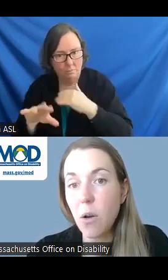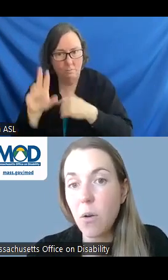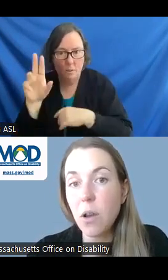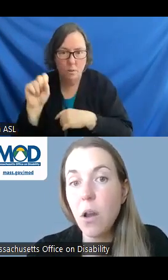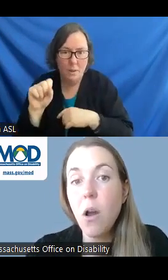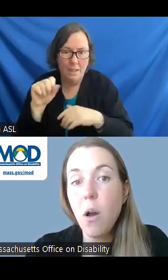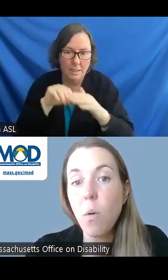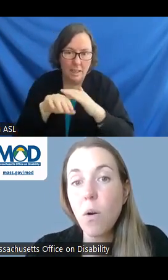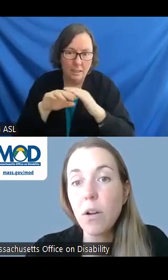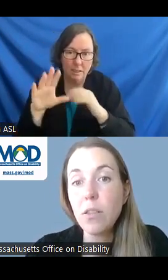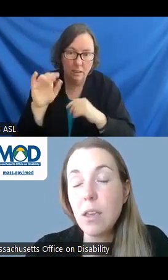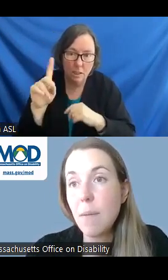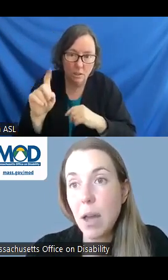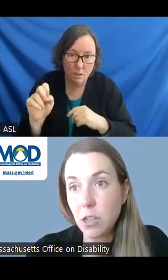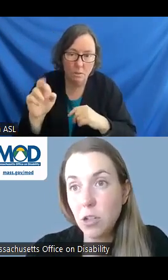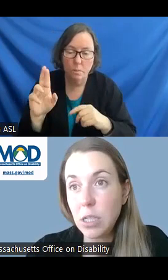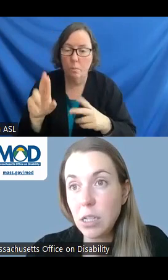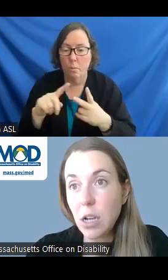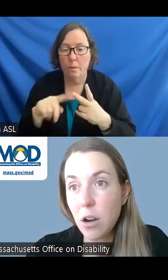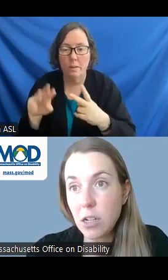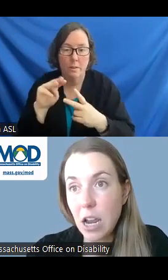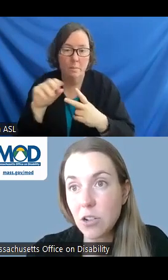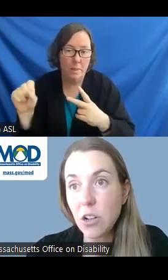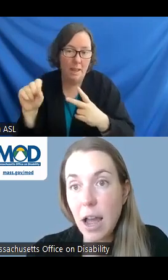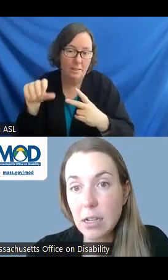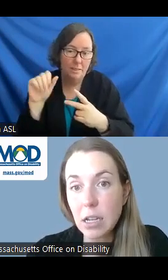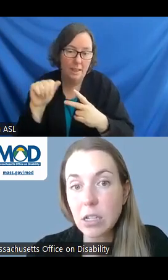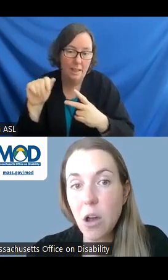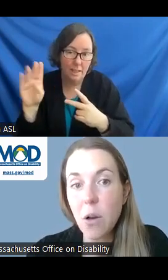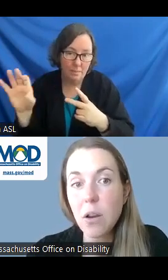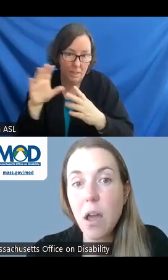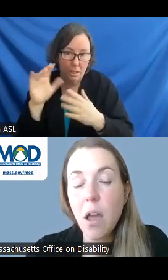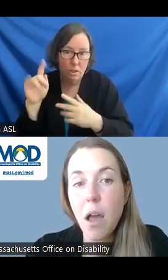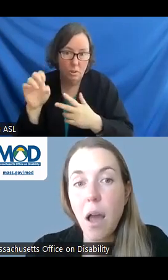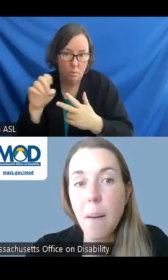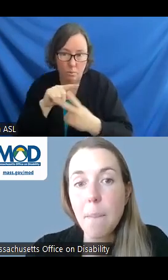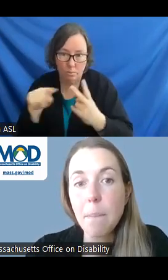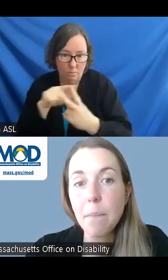Access Code or the Massachusetts Architectural Access Code.